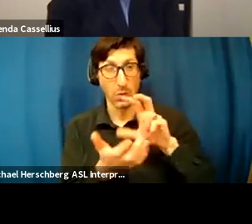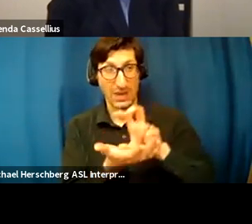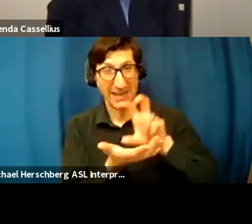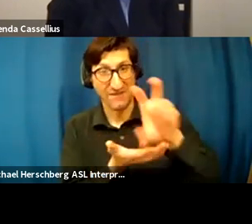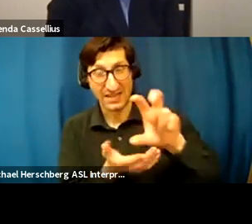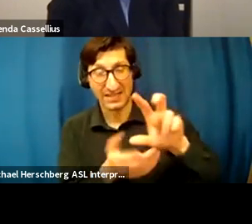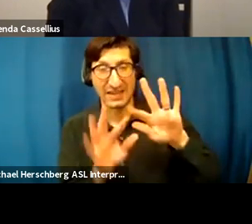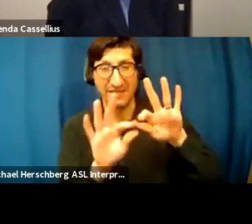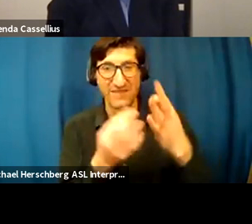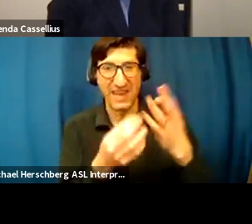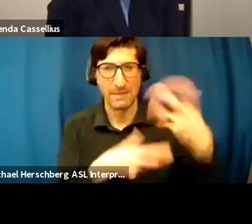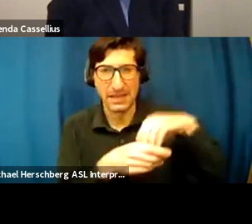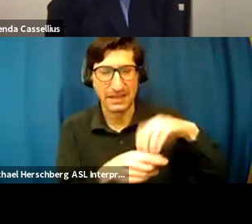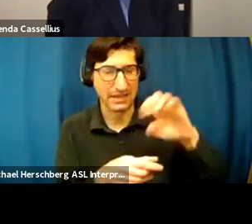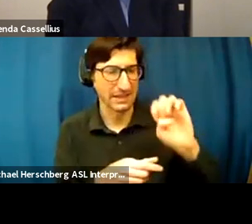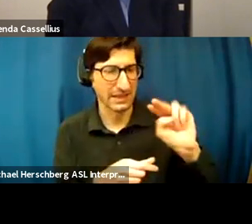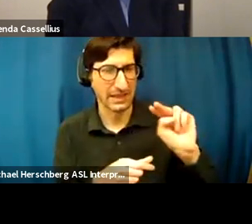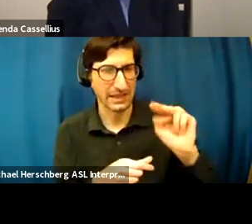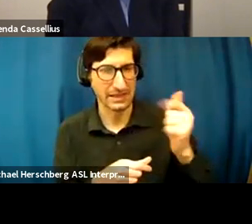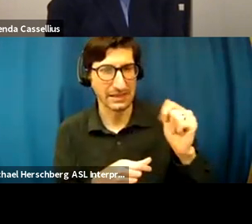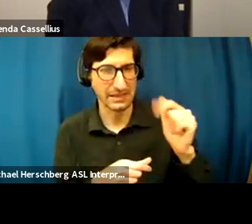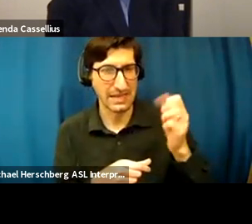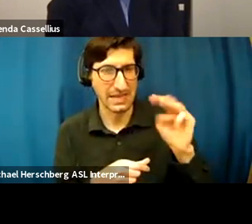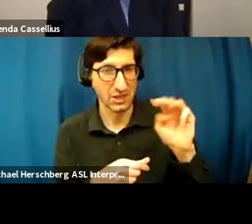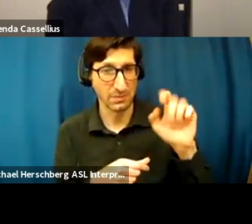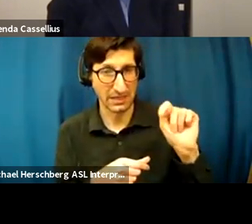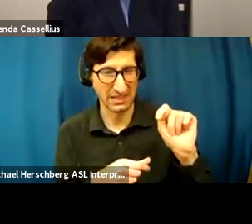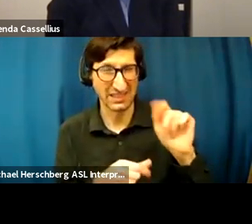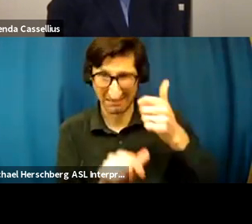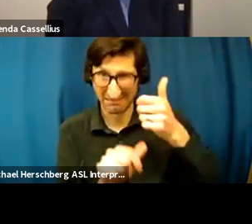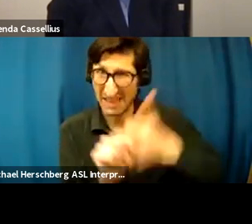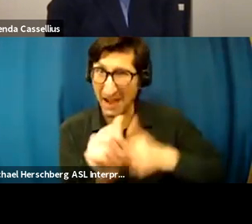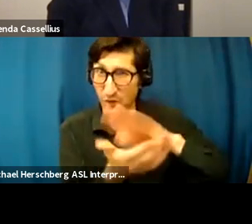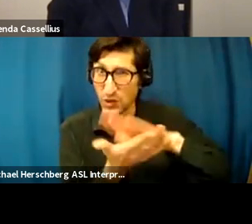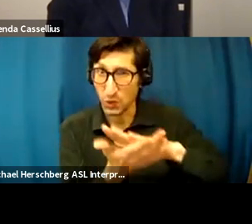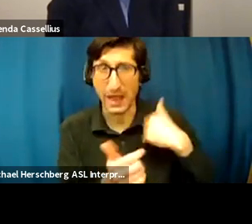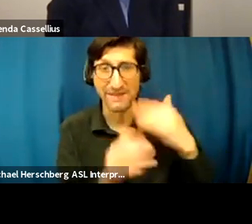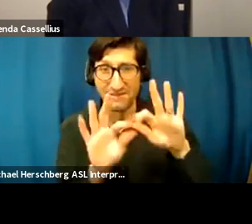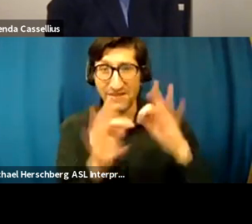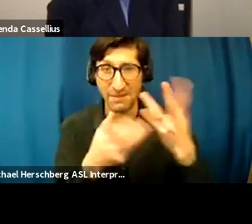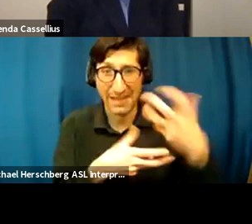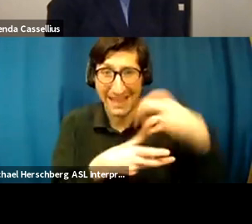Every school had a family engagement person, which is great. I would only say that